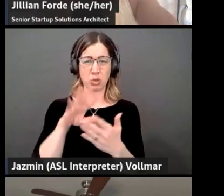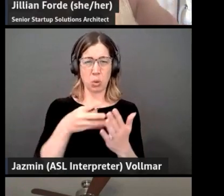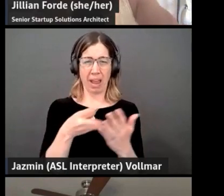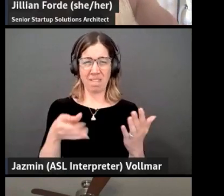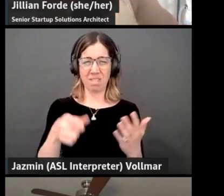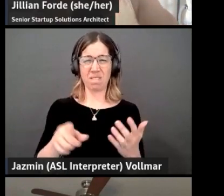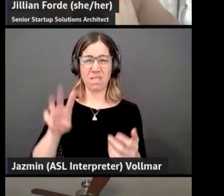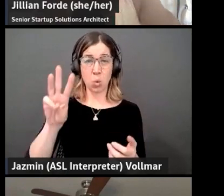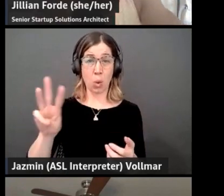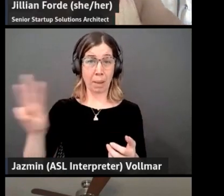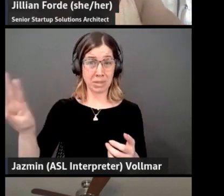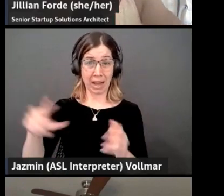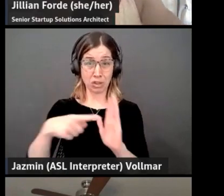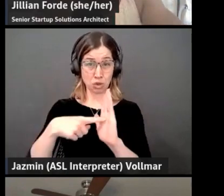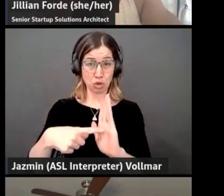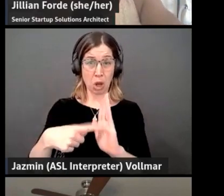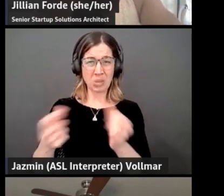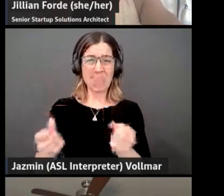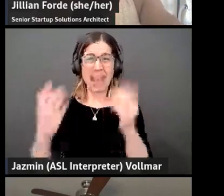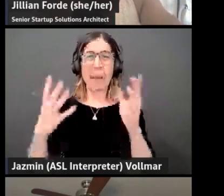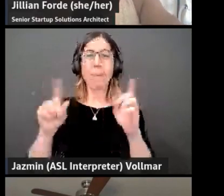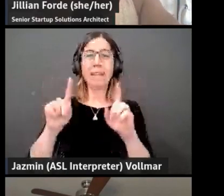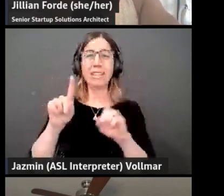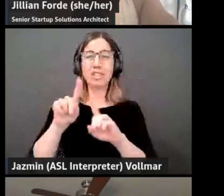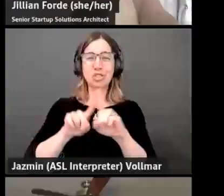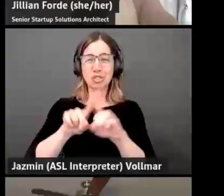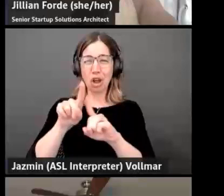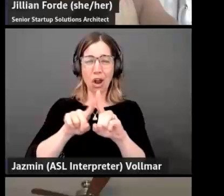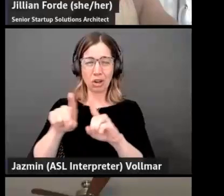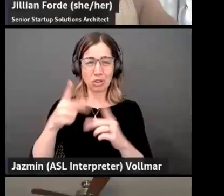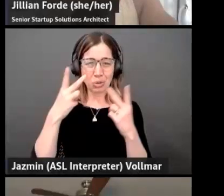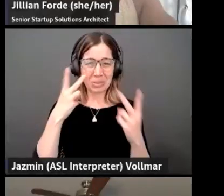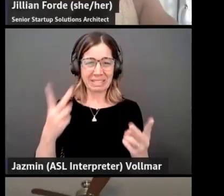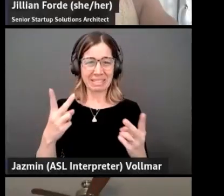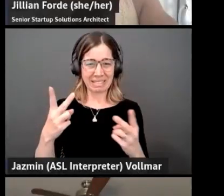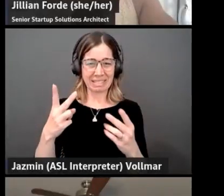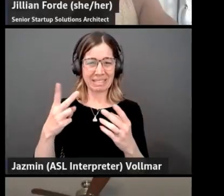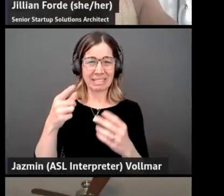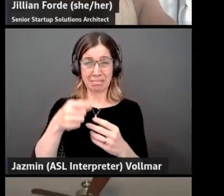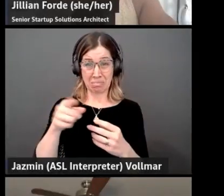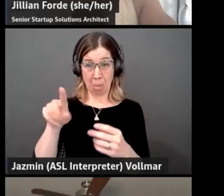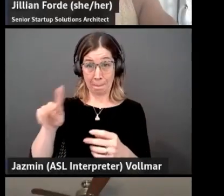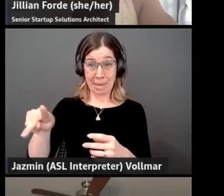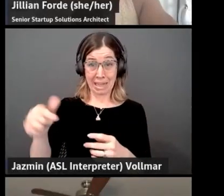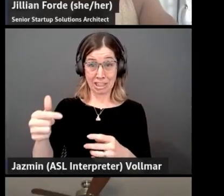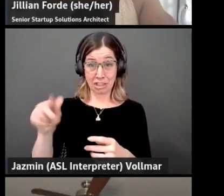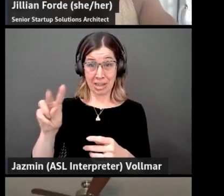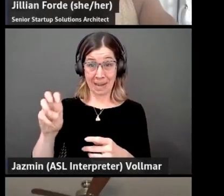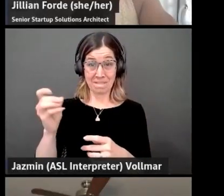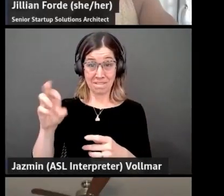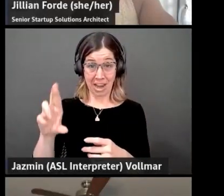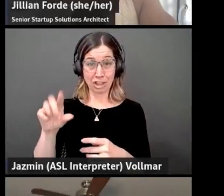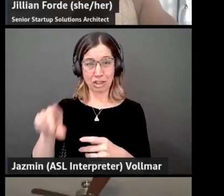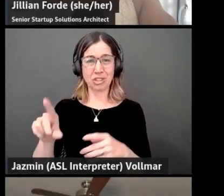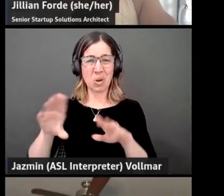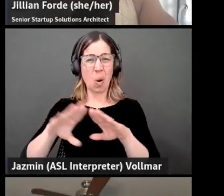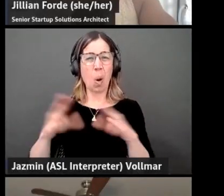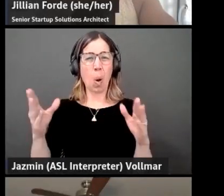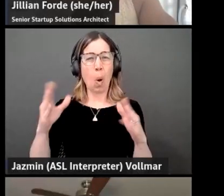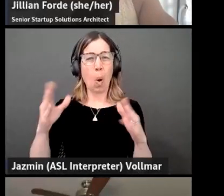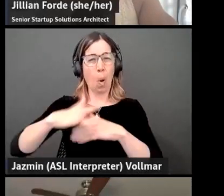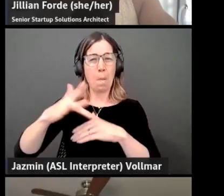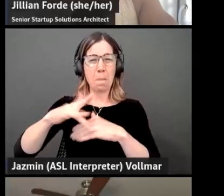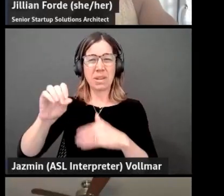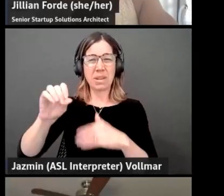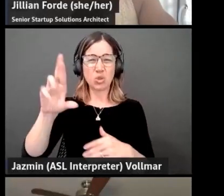that shows the number of stars that you see in projects in GitHub. And if you look at pgvector, you can see that it was open source in about